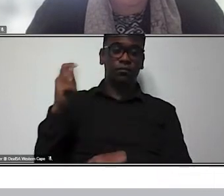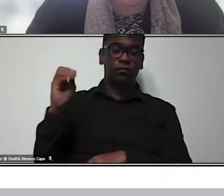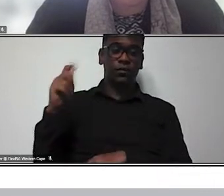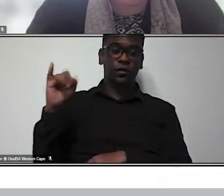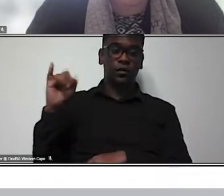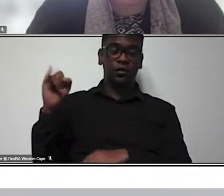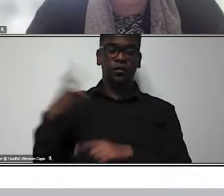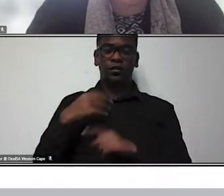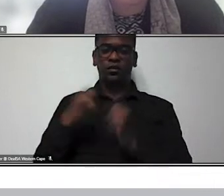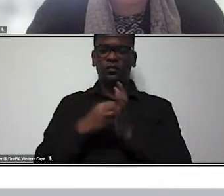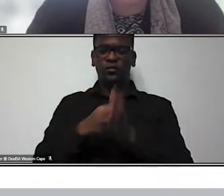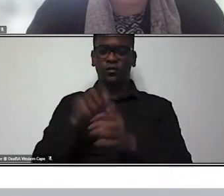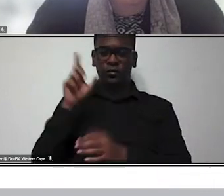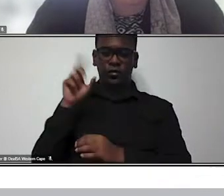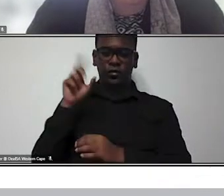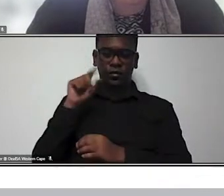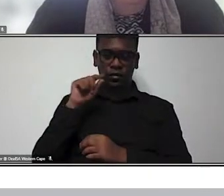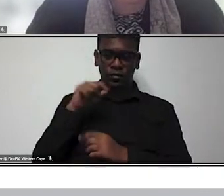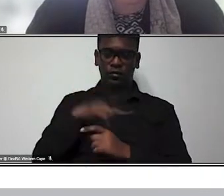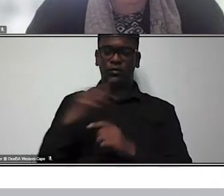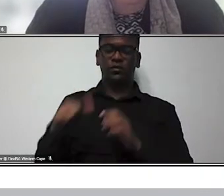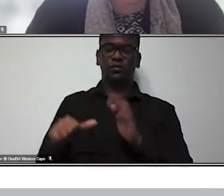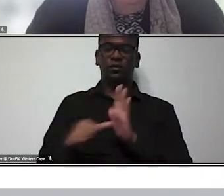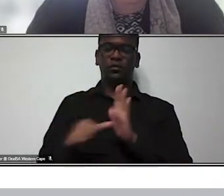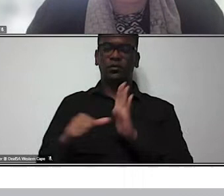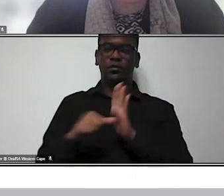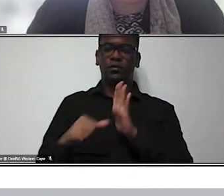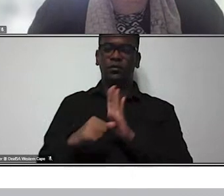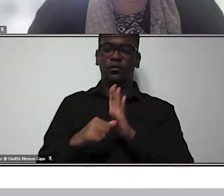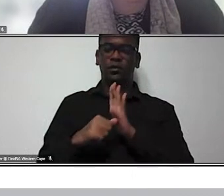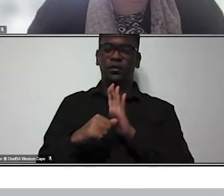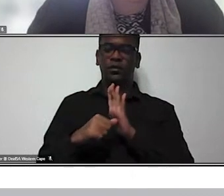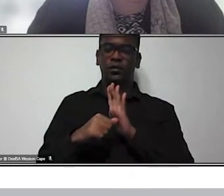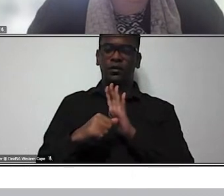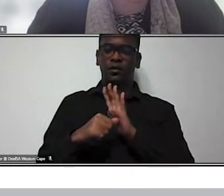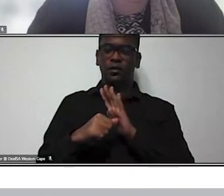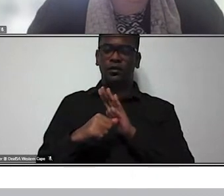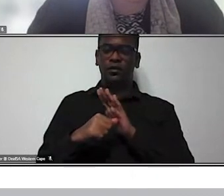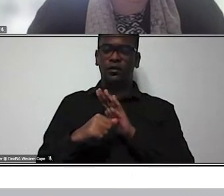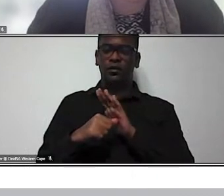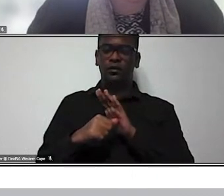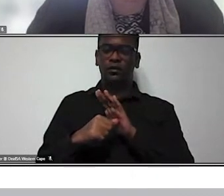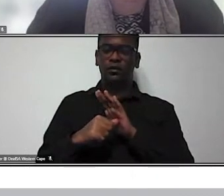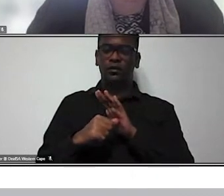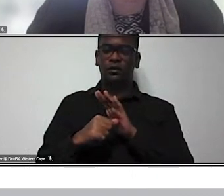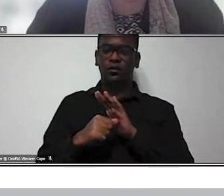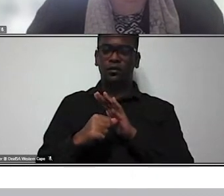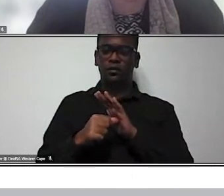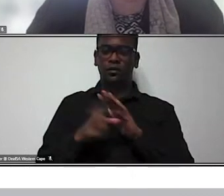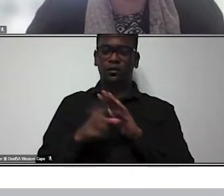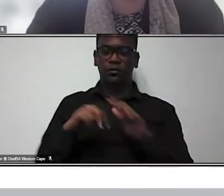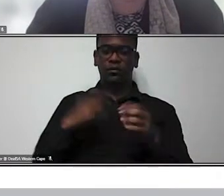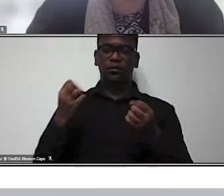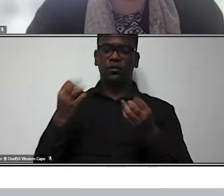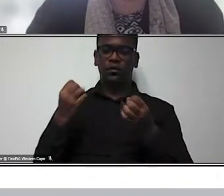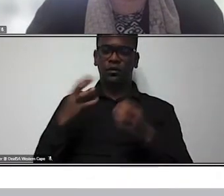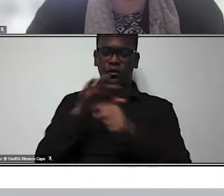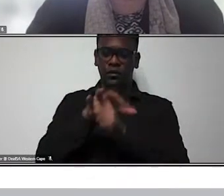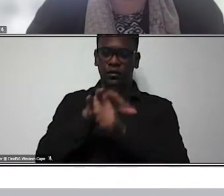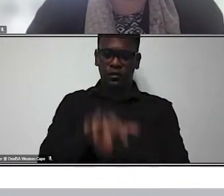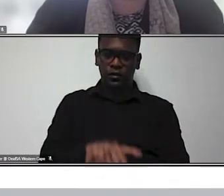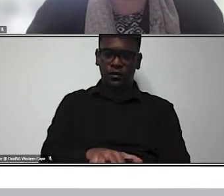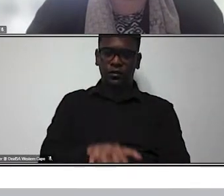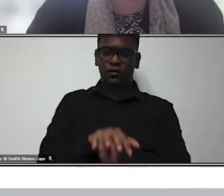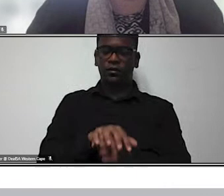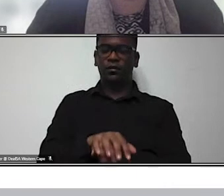chicken, which is a very important one, but also very you know, there's a lot of pressure then